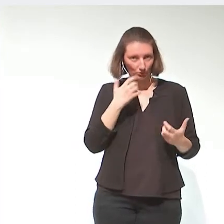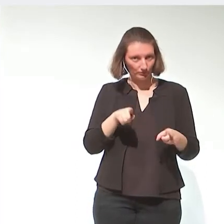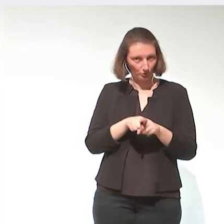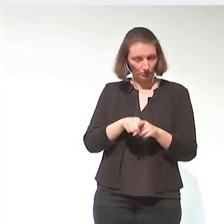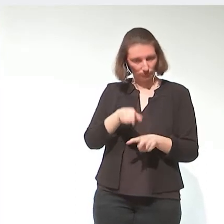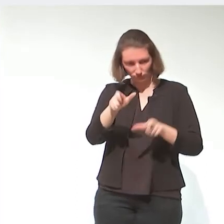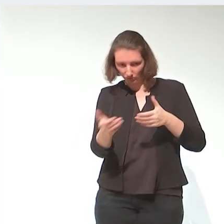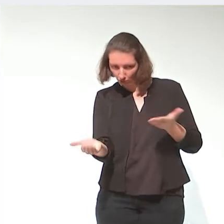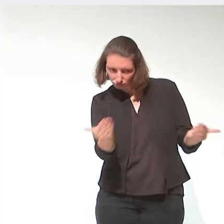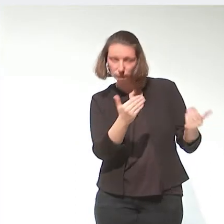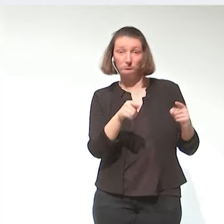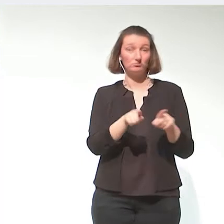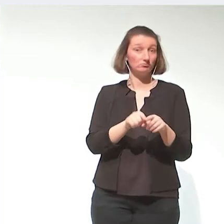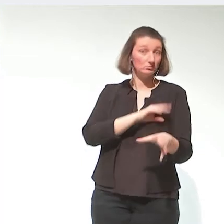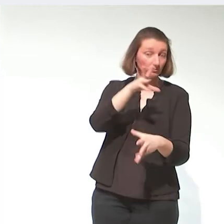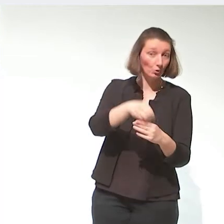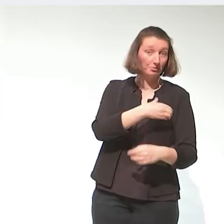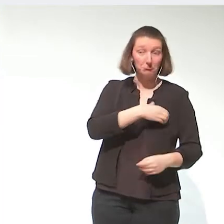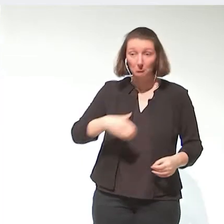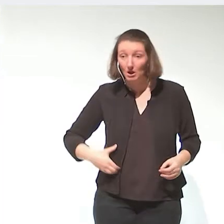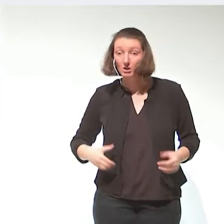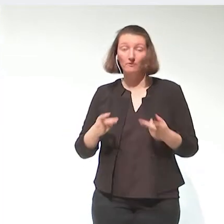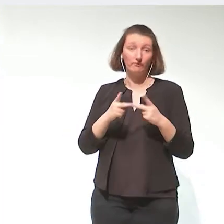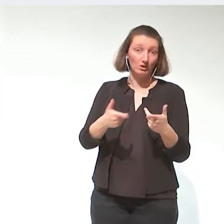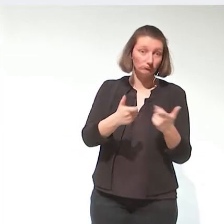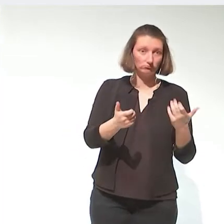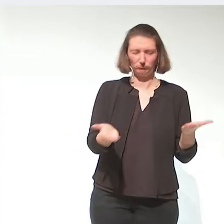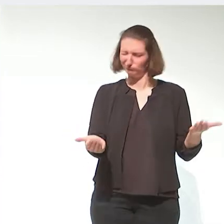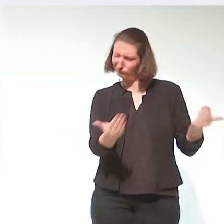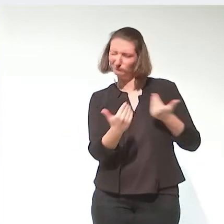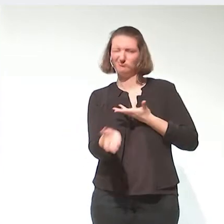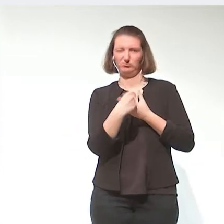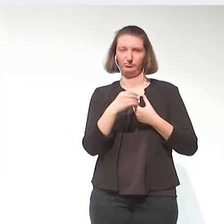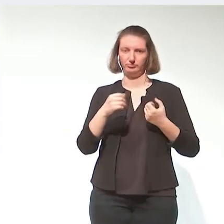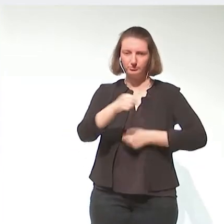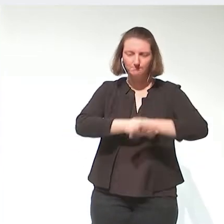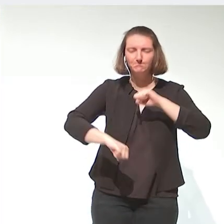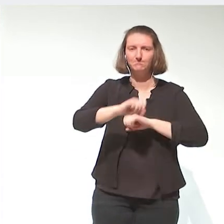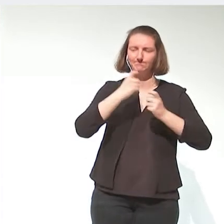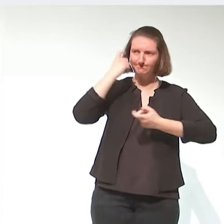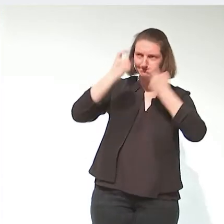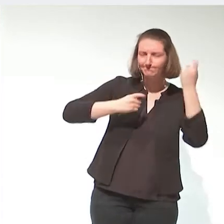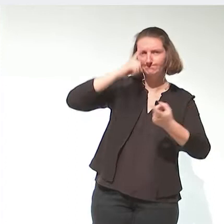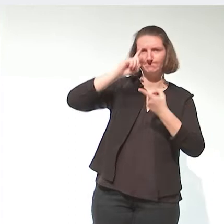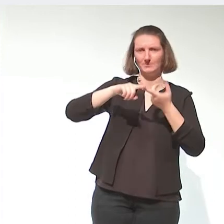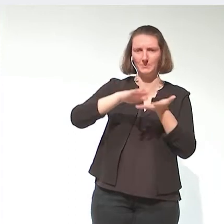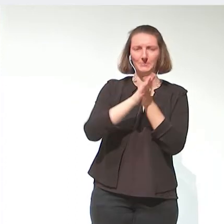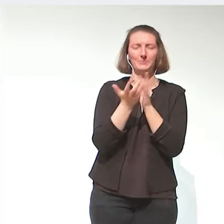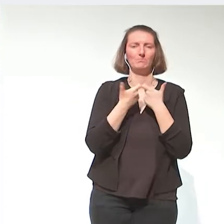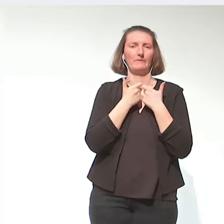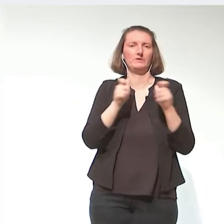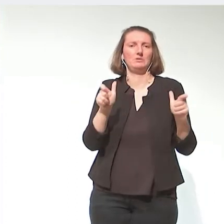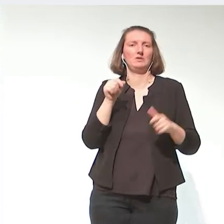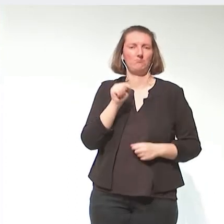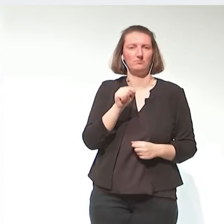local government entities, to make sure that there's involvement and ownership by all involved in the process of making sure that Malta